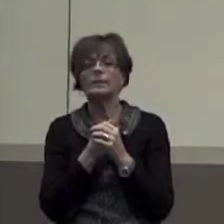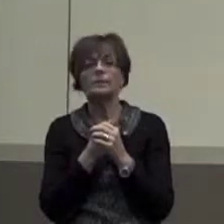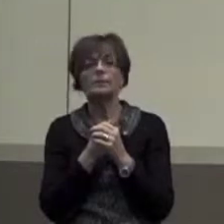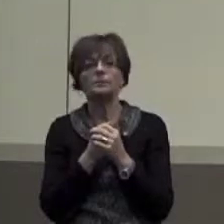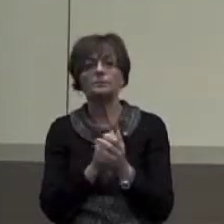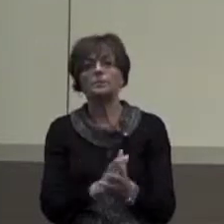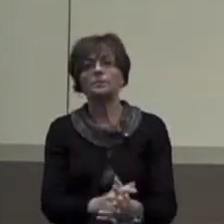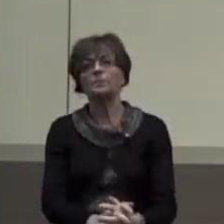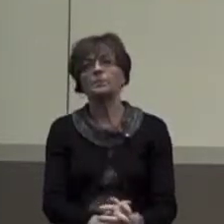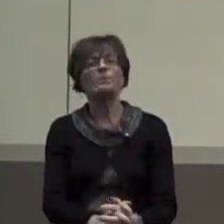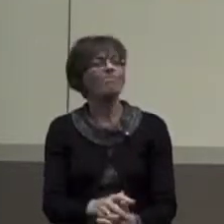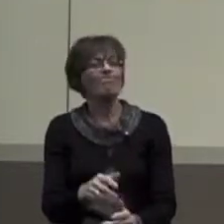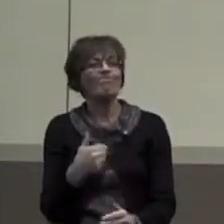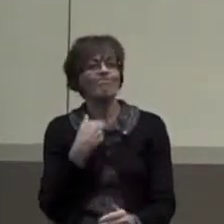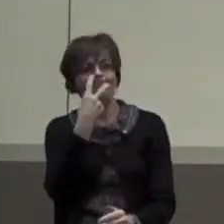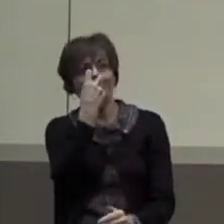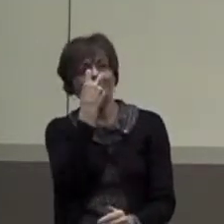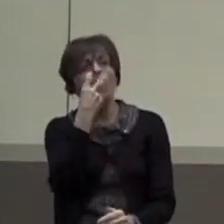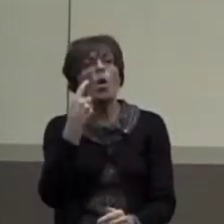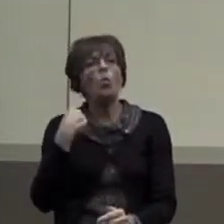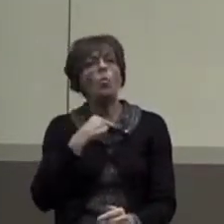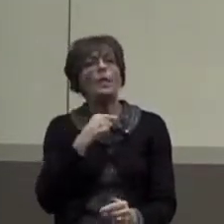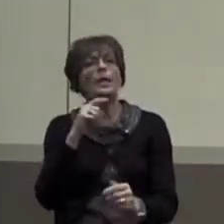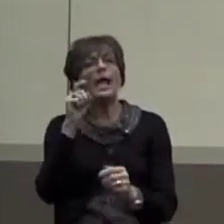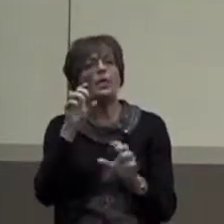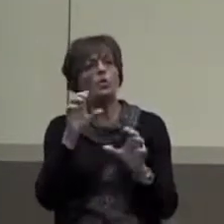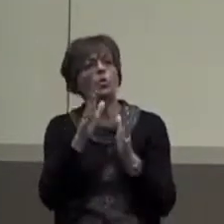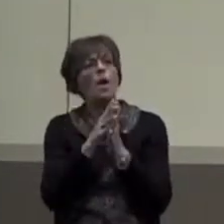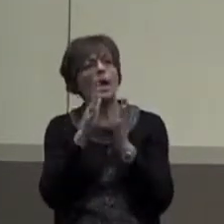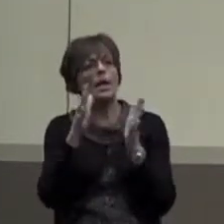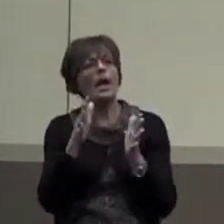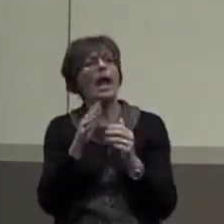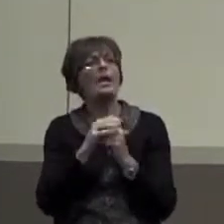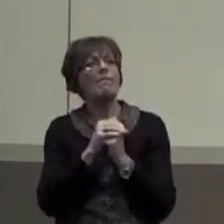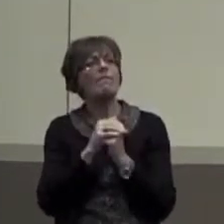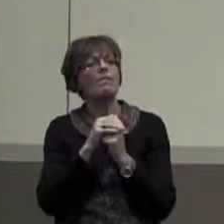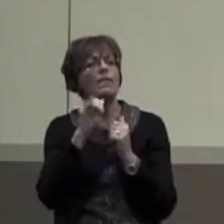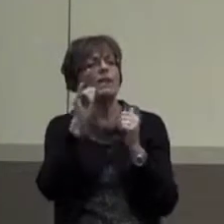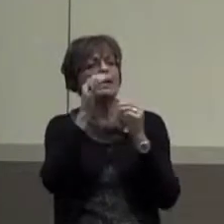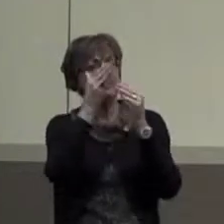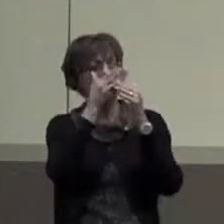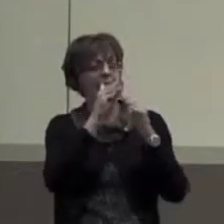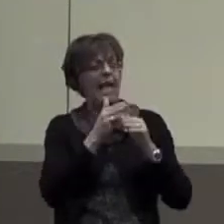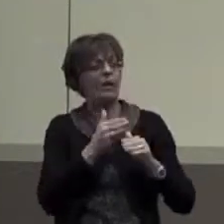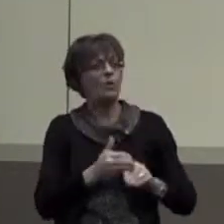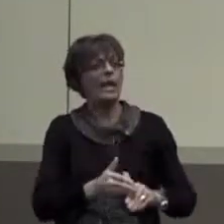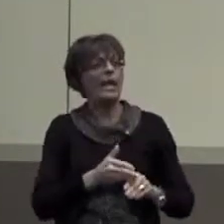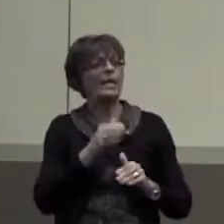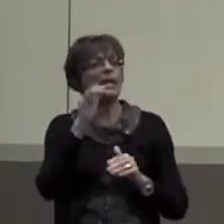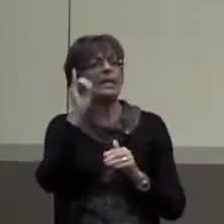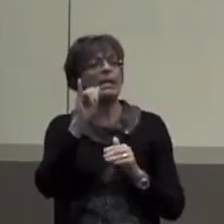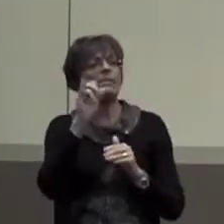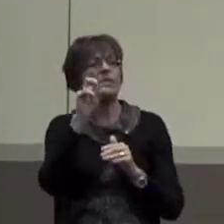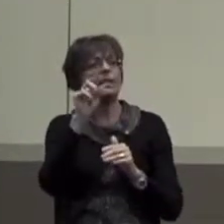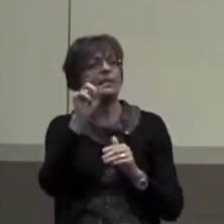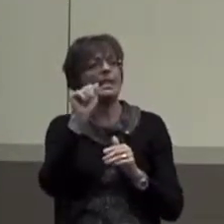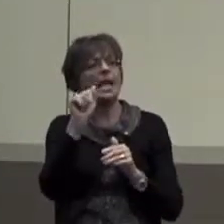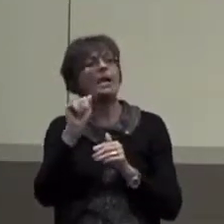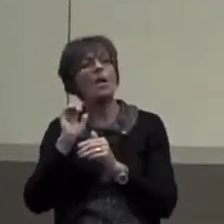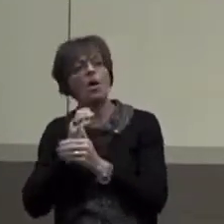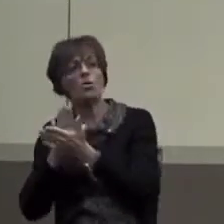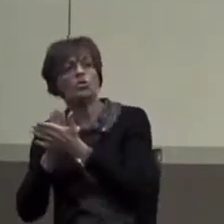Yeah, I don't think so, because we had to do a lot of disaggregating of our data because our school had serious problems